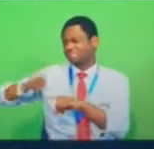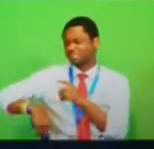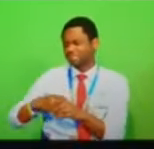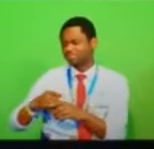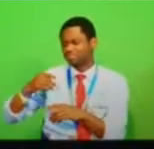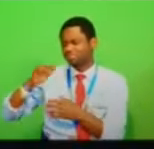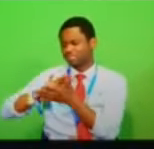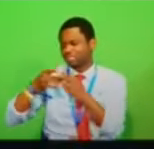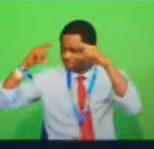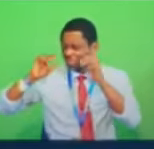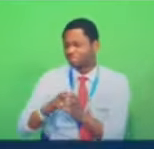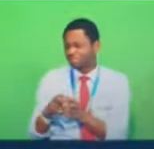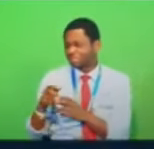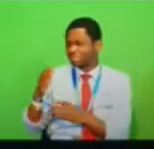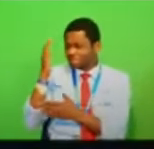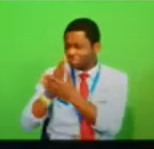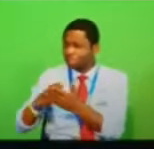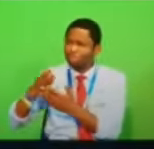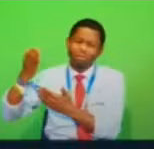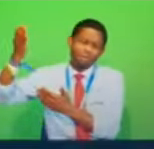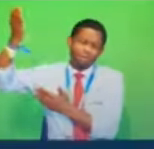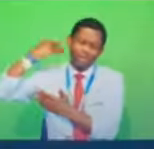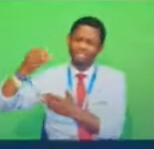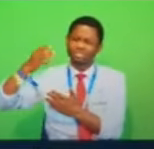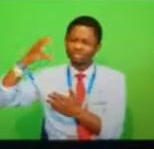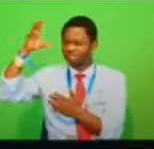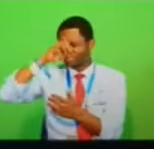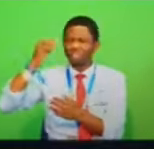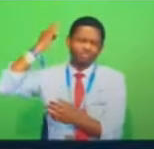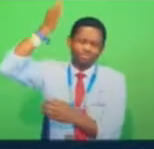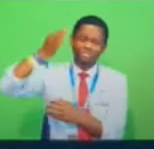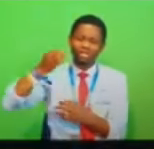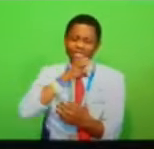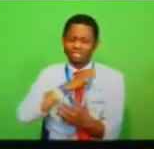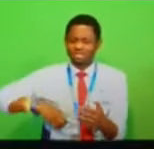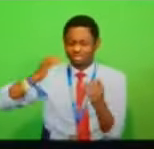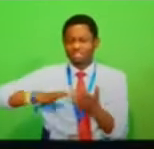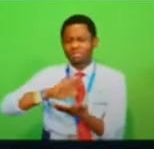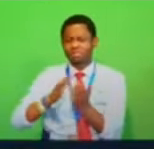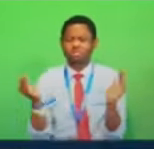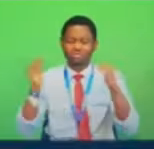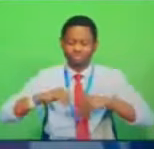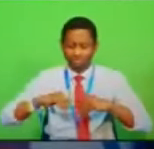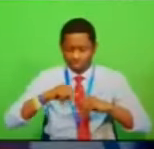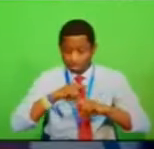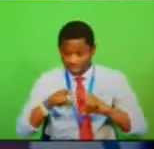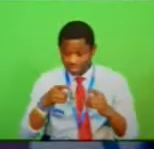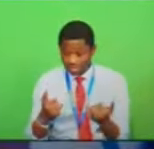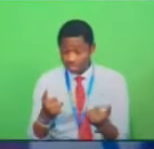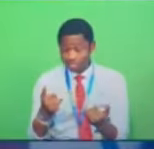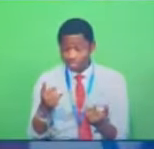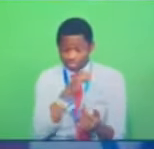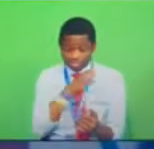predicted that Christianity would go extinct with the passing of time. But rather, it is getting